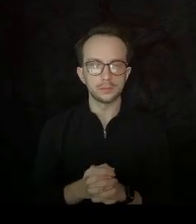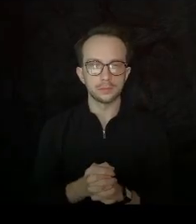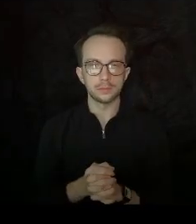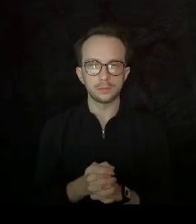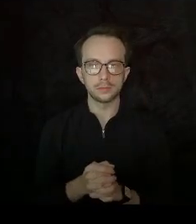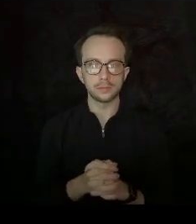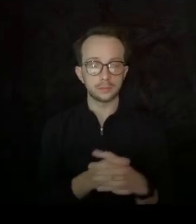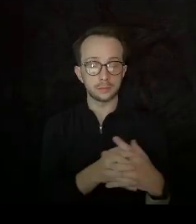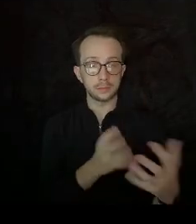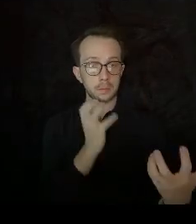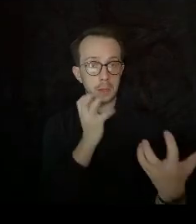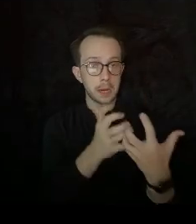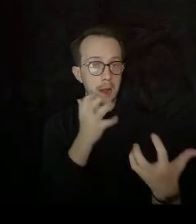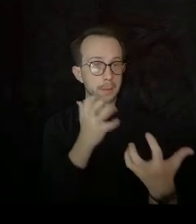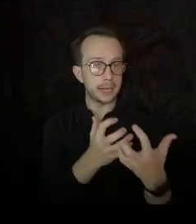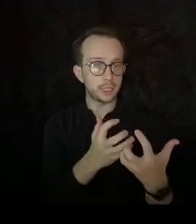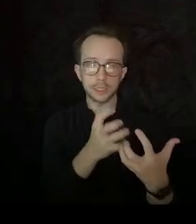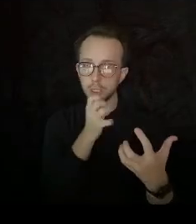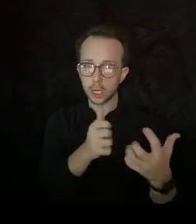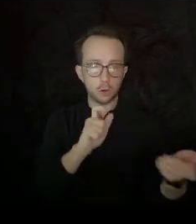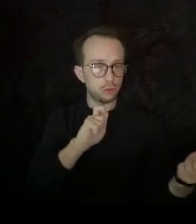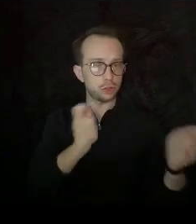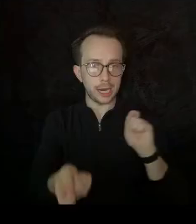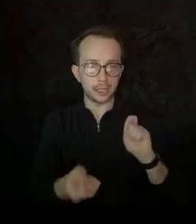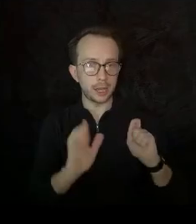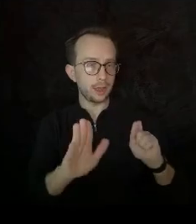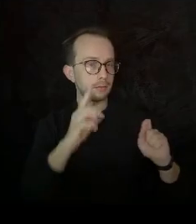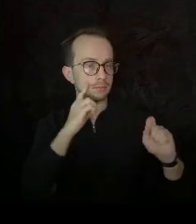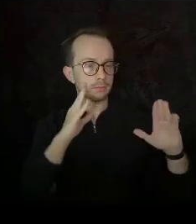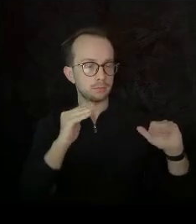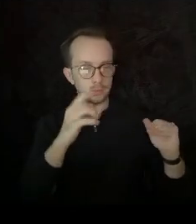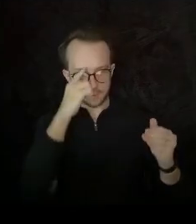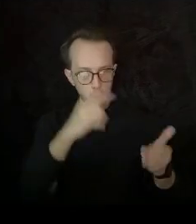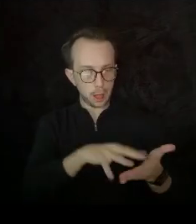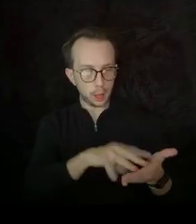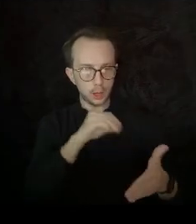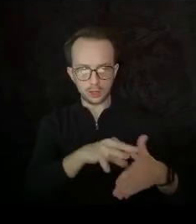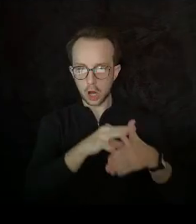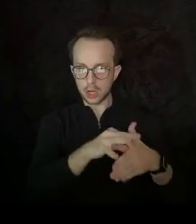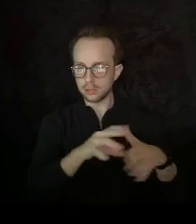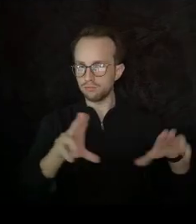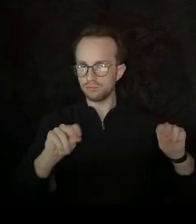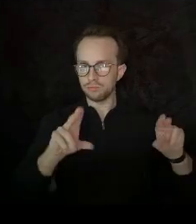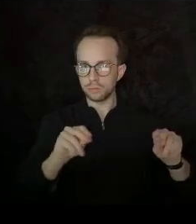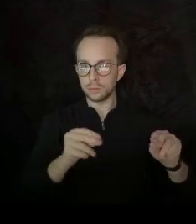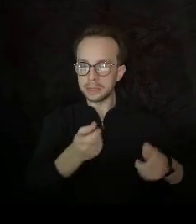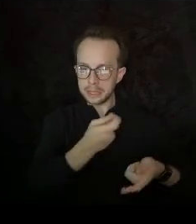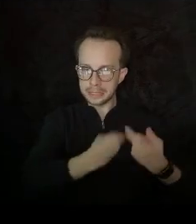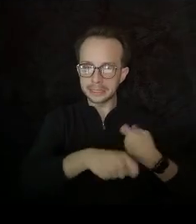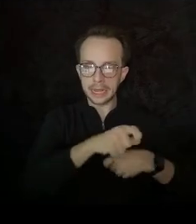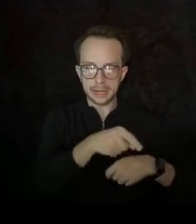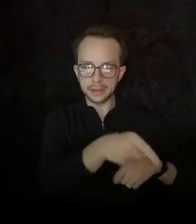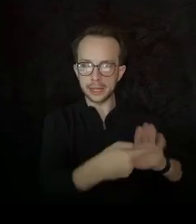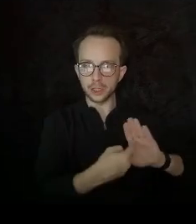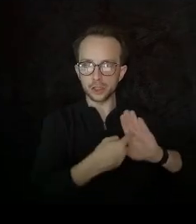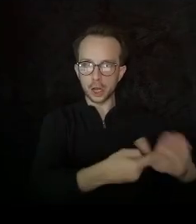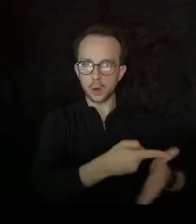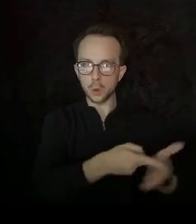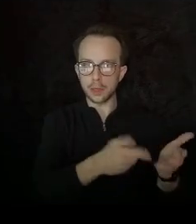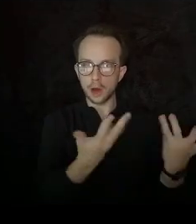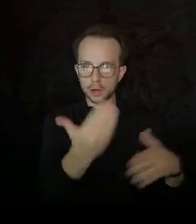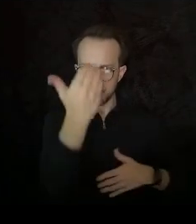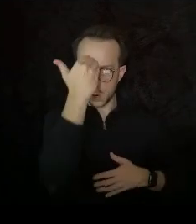Accommodations don't change what the child is expected to learn. Instead, they allow the child to show what they know.